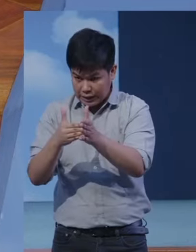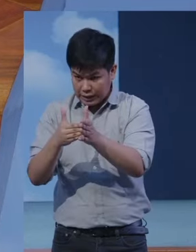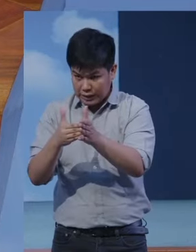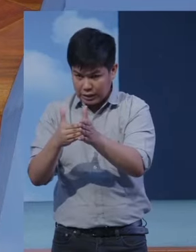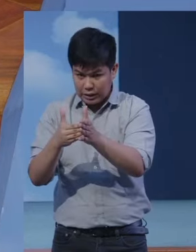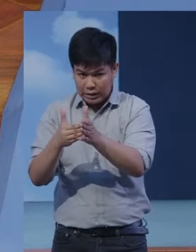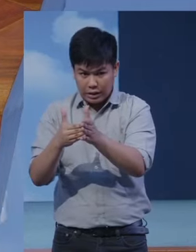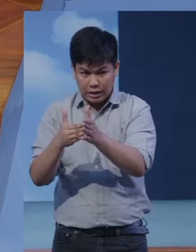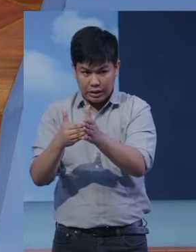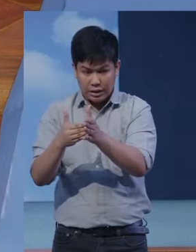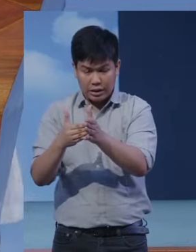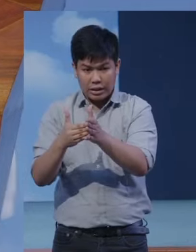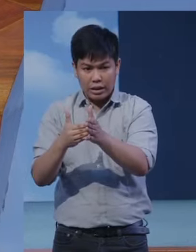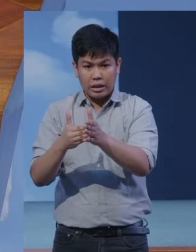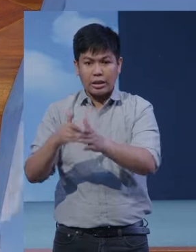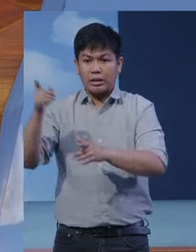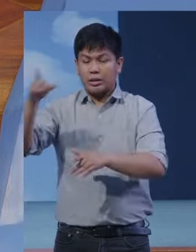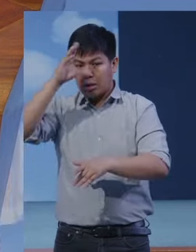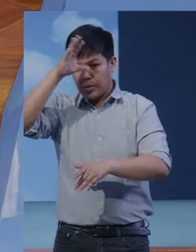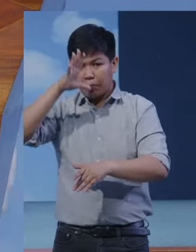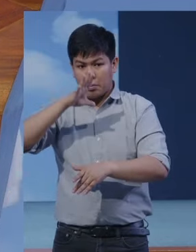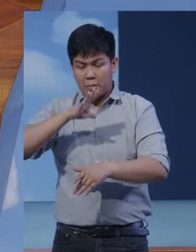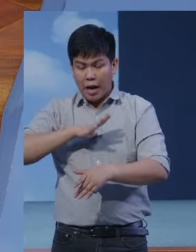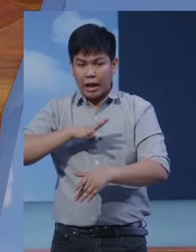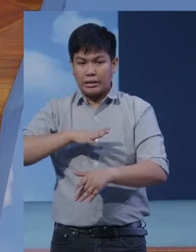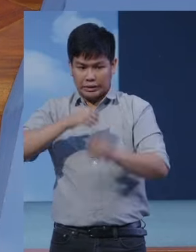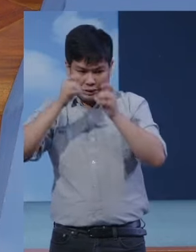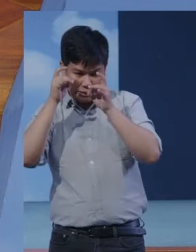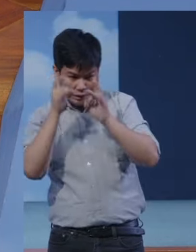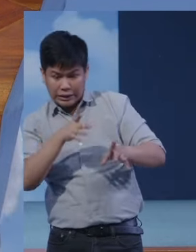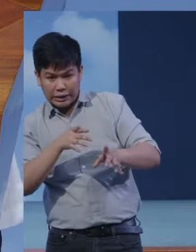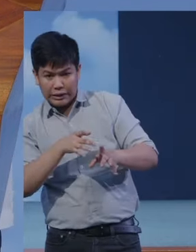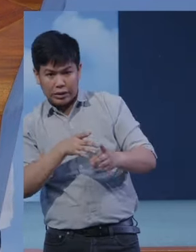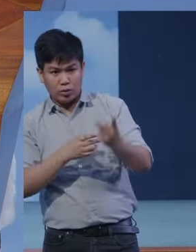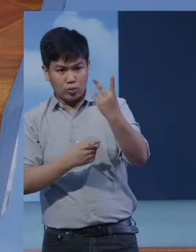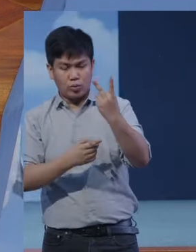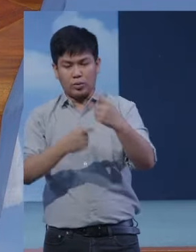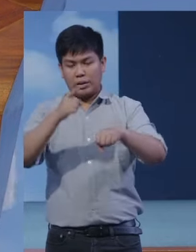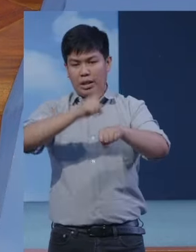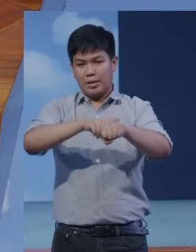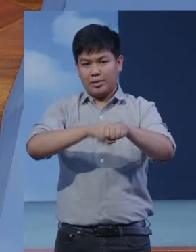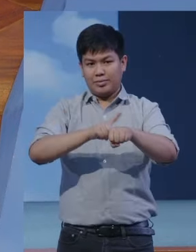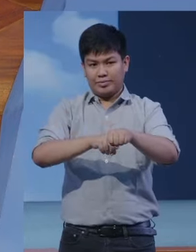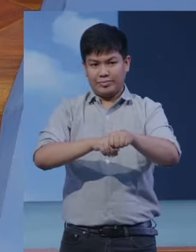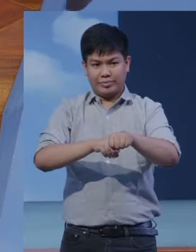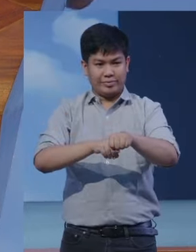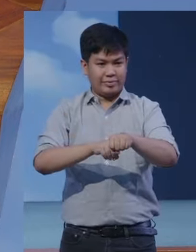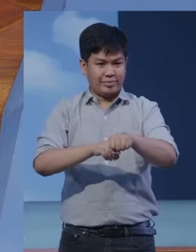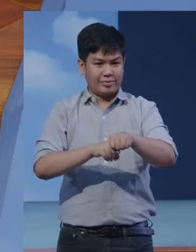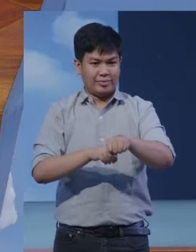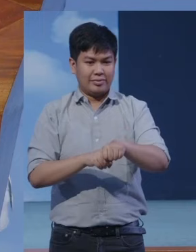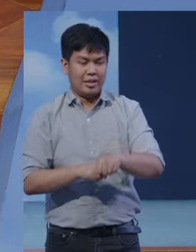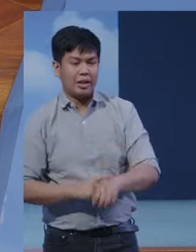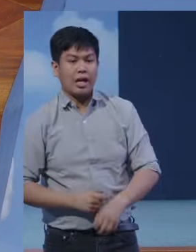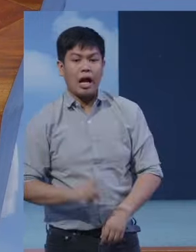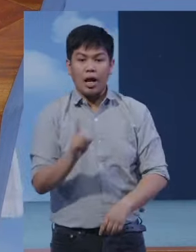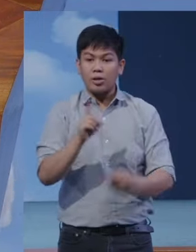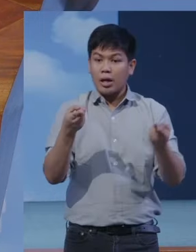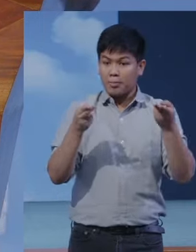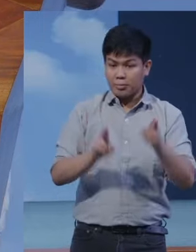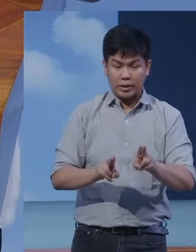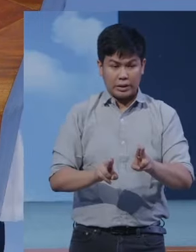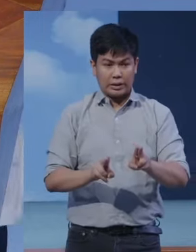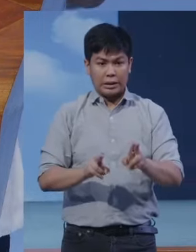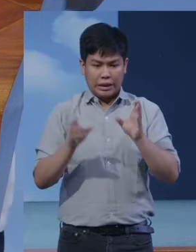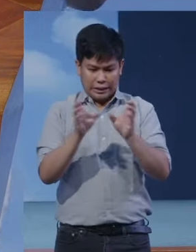if pa rin tayo and the latter man hates her Siguro hindi magandang baba ito ano and the latter man hates her and